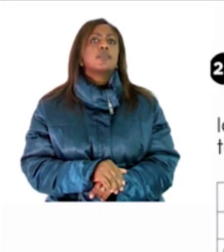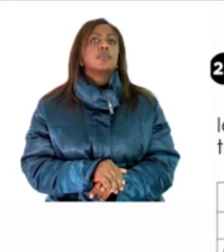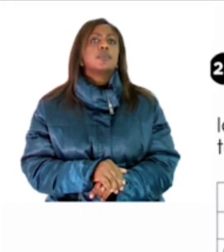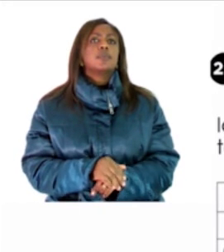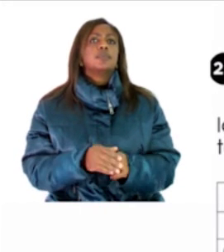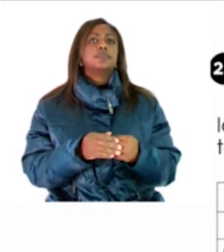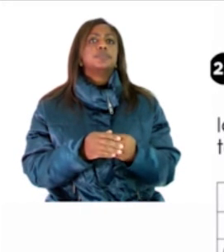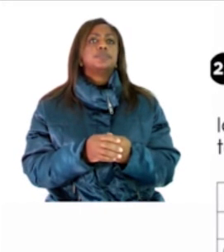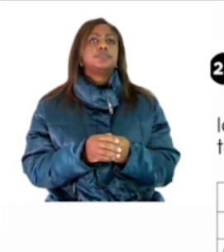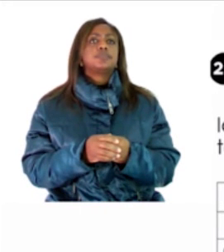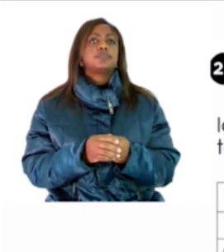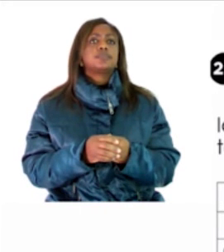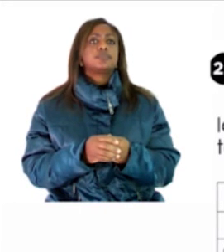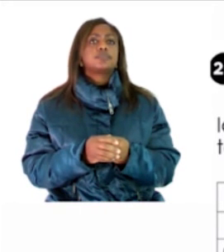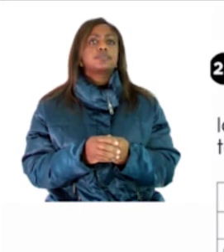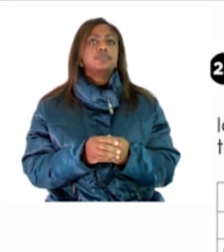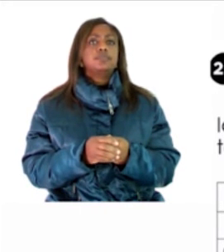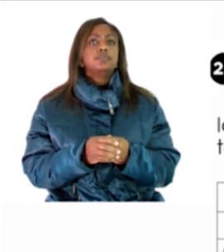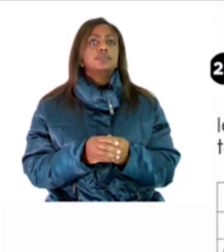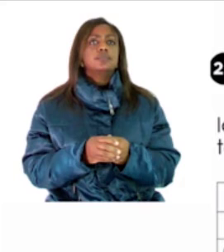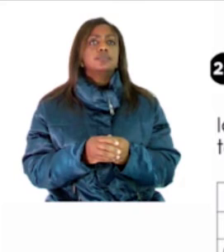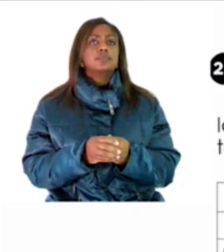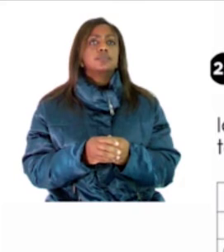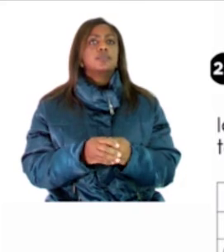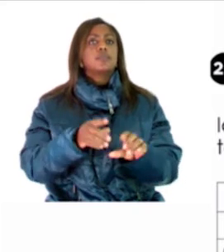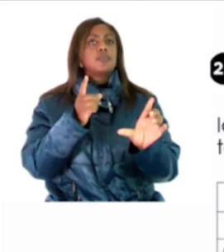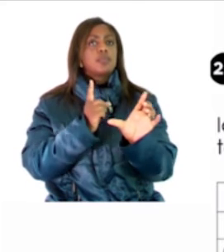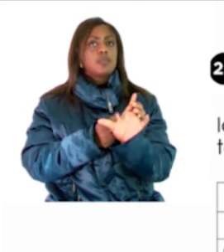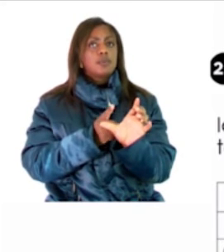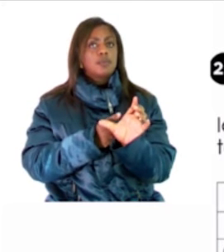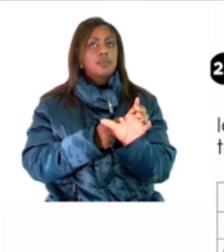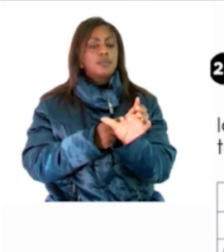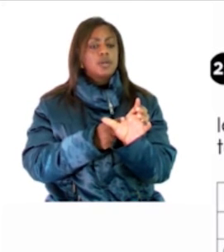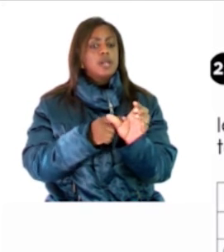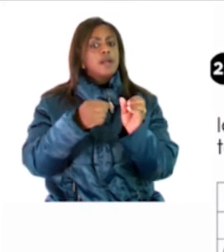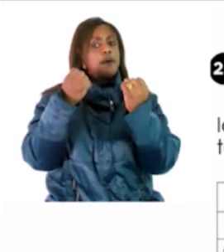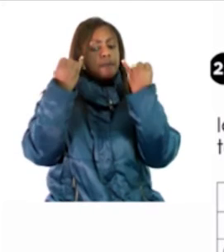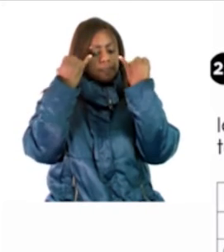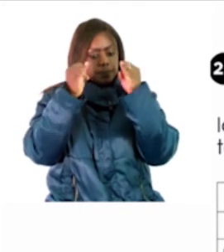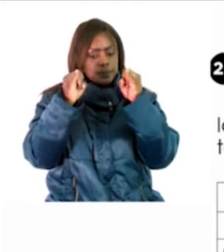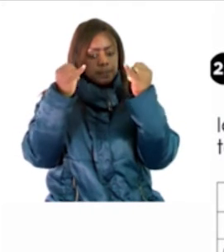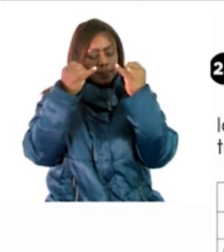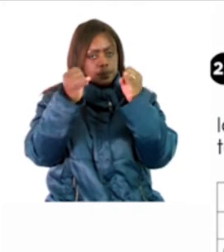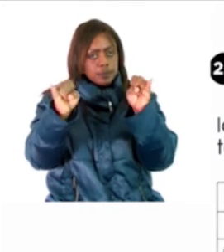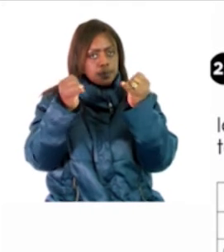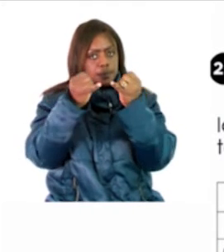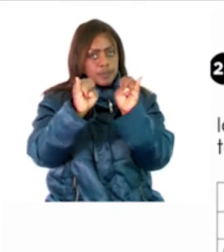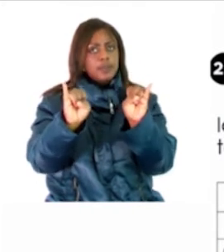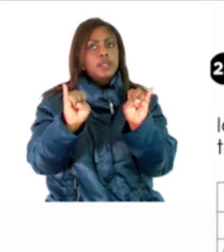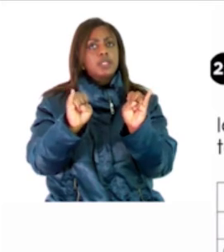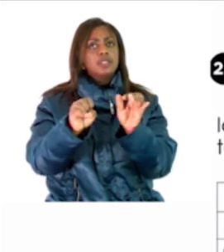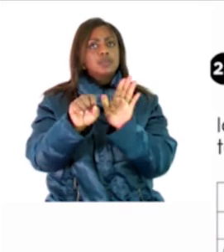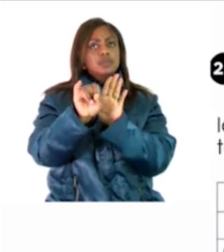or we are abusing substances. It says, identify the health, social, and economic